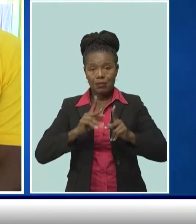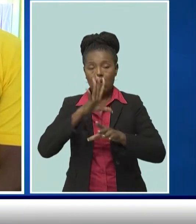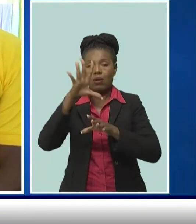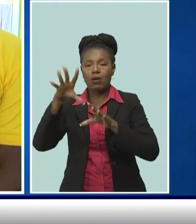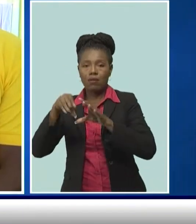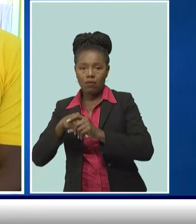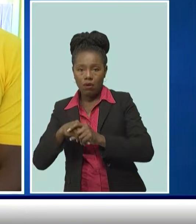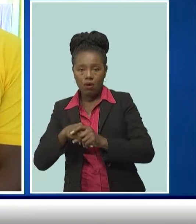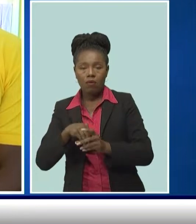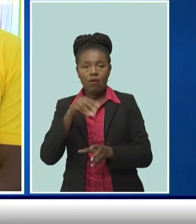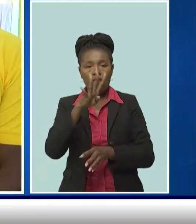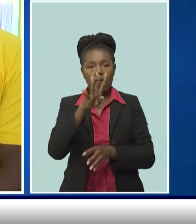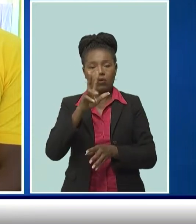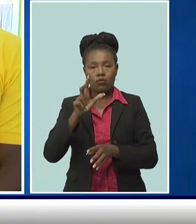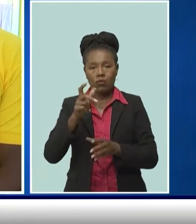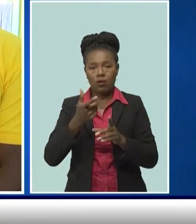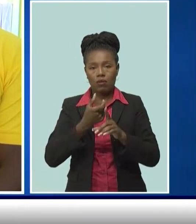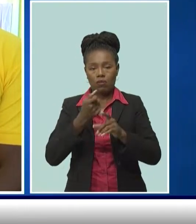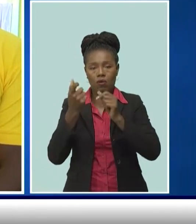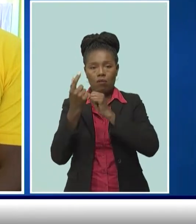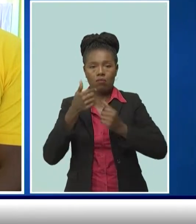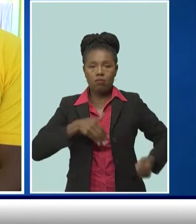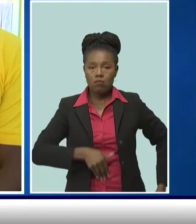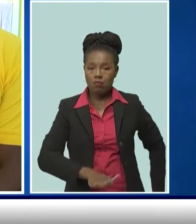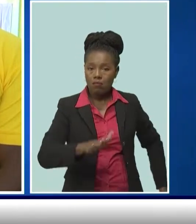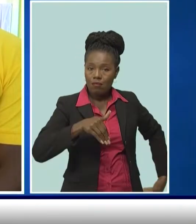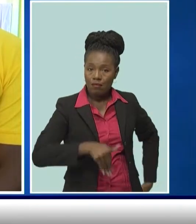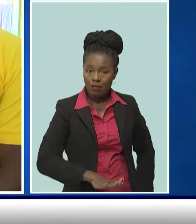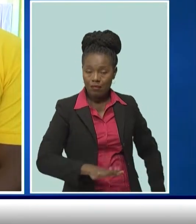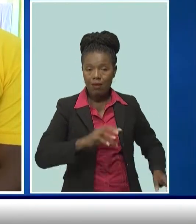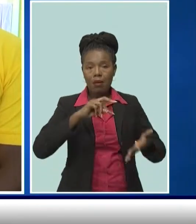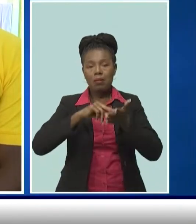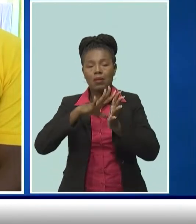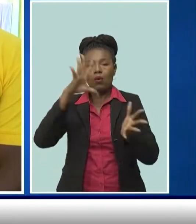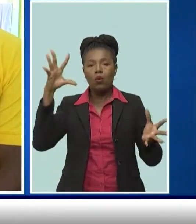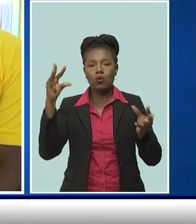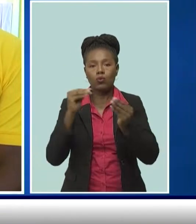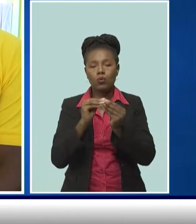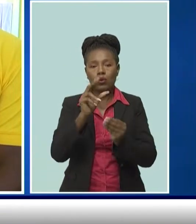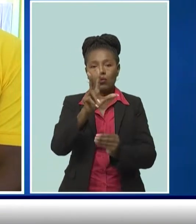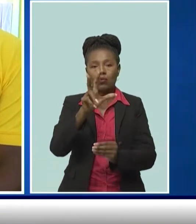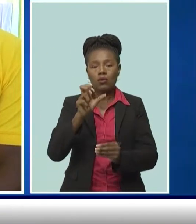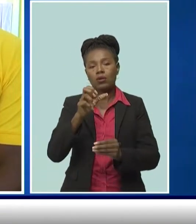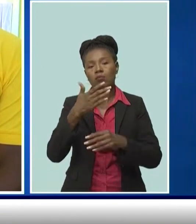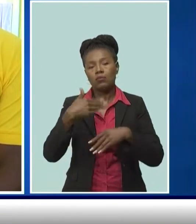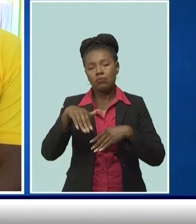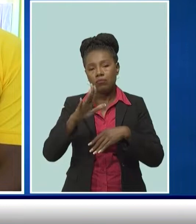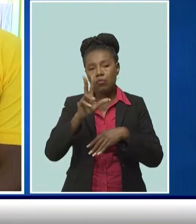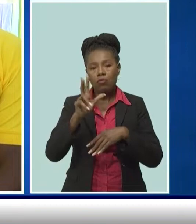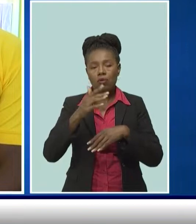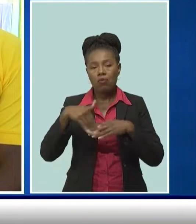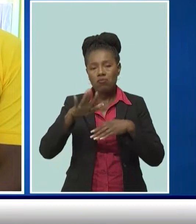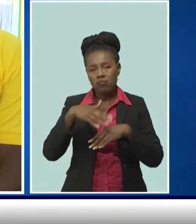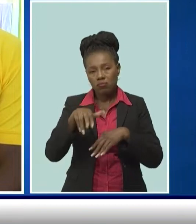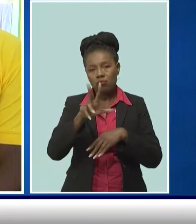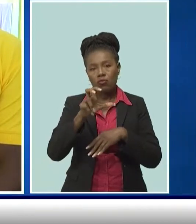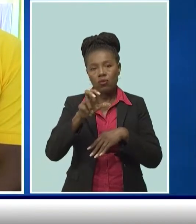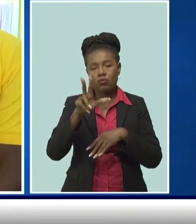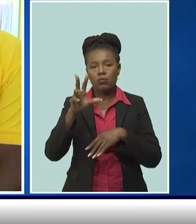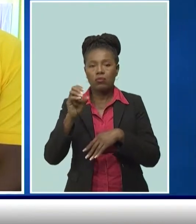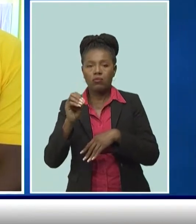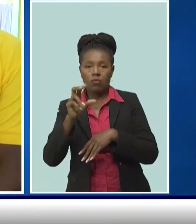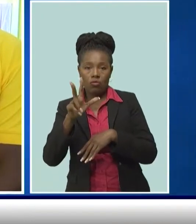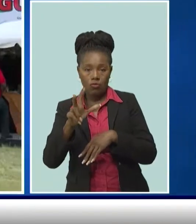some 43 from Guyana, giving us a total of just over 303 or just around. This means